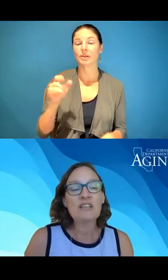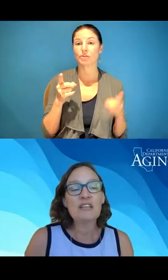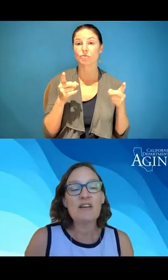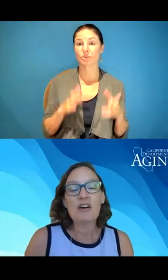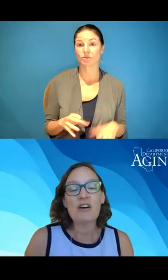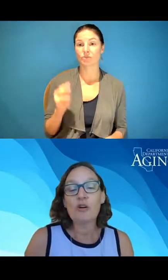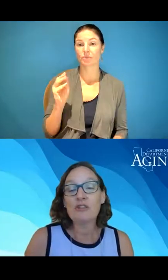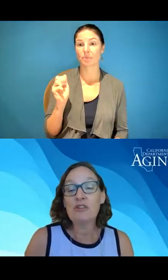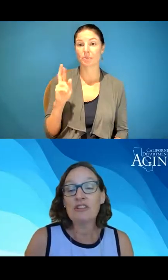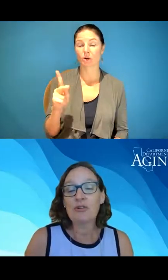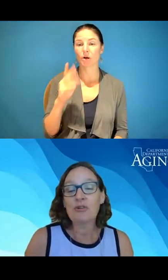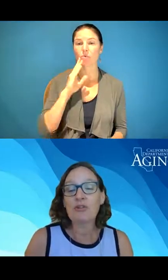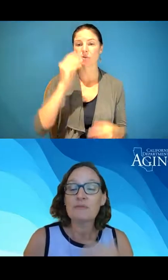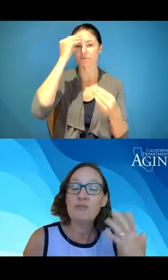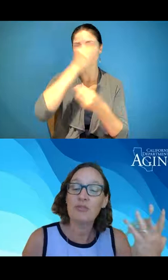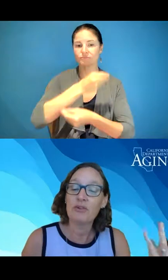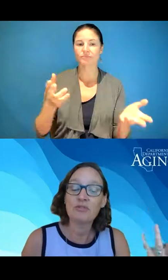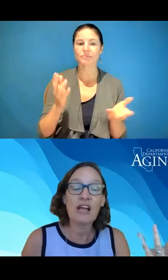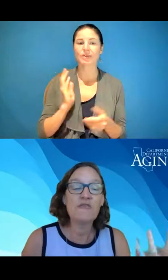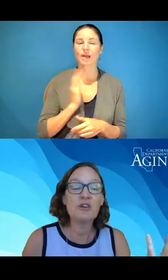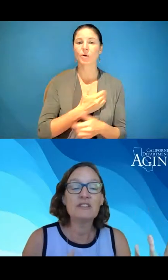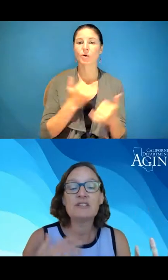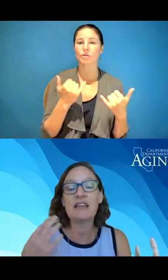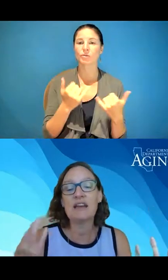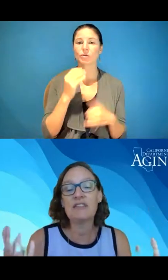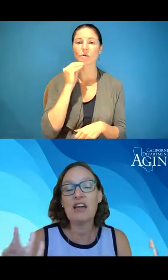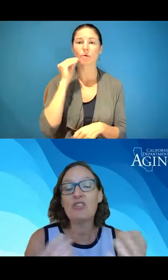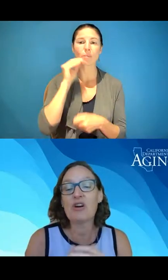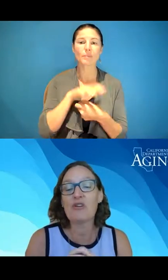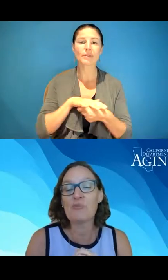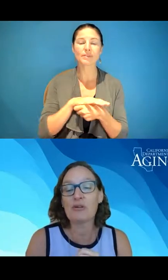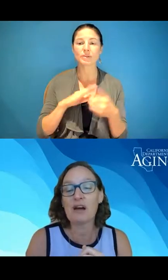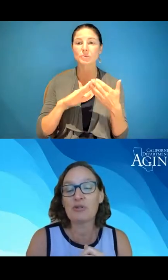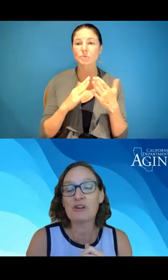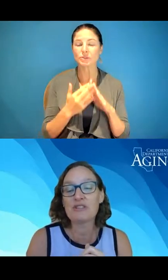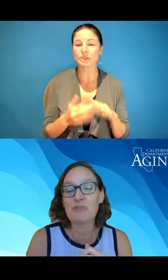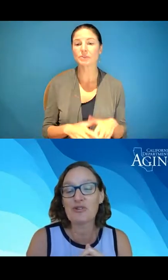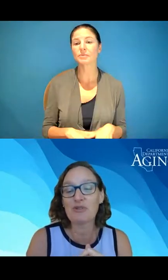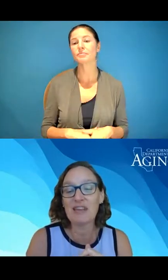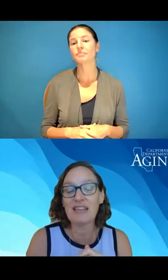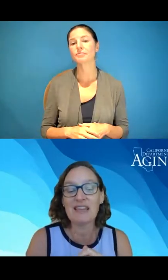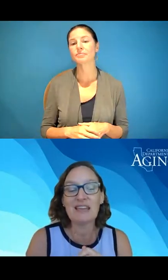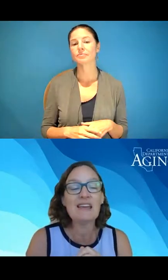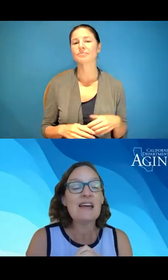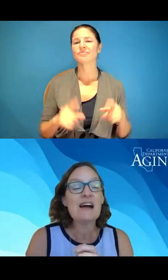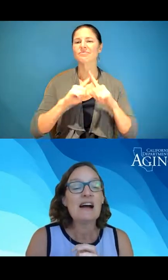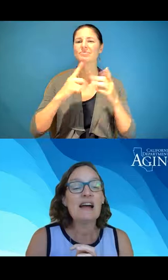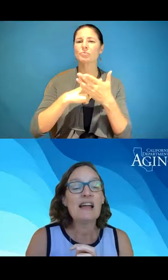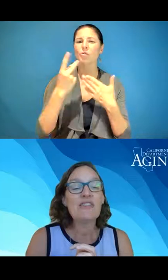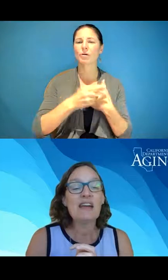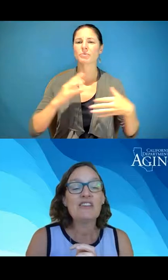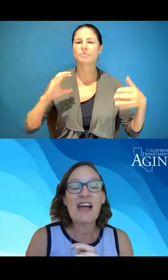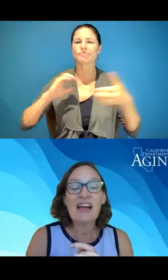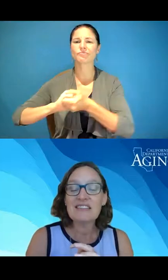an update on our home and community living programs, both the older Californians and the health at home programs that partner with Medicaid.